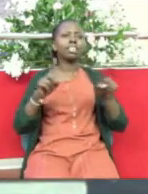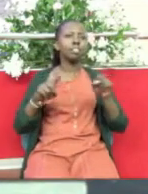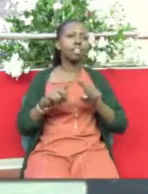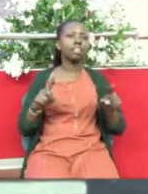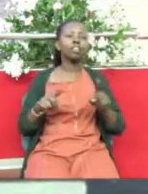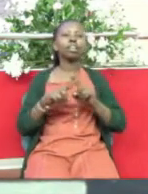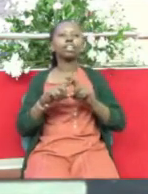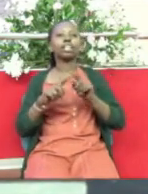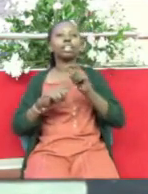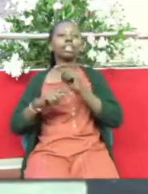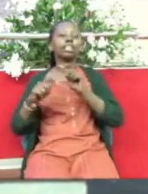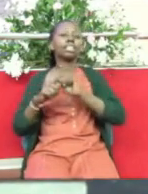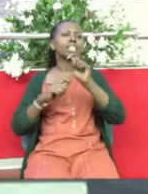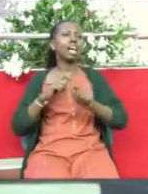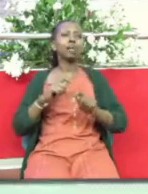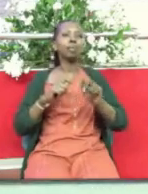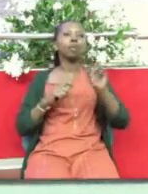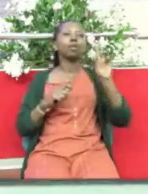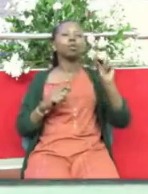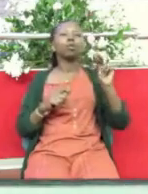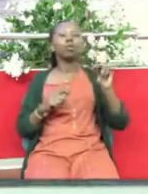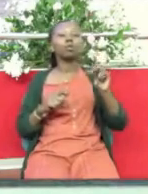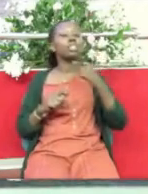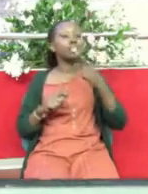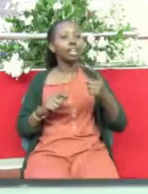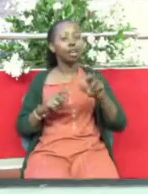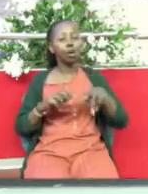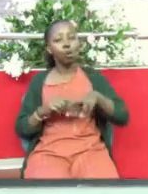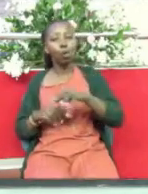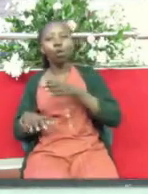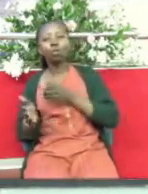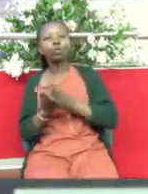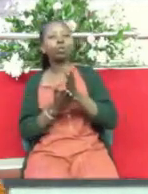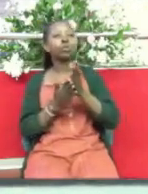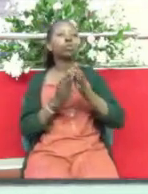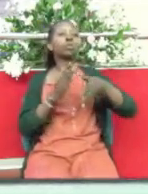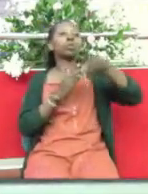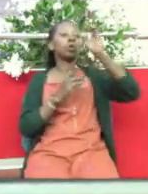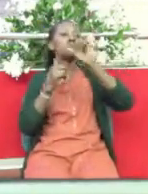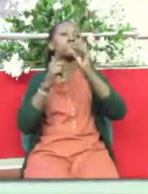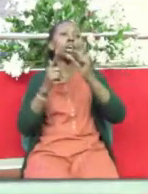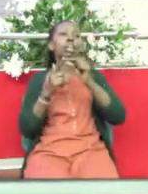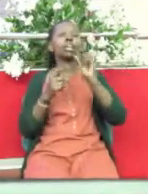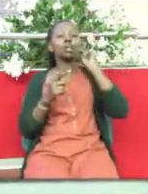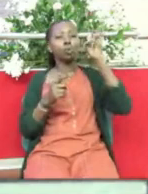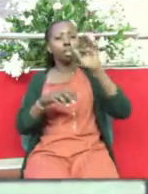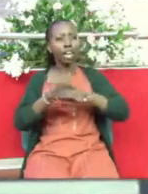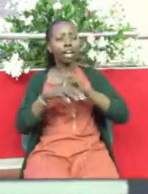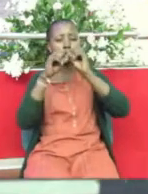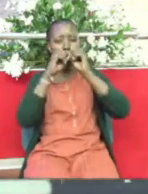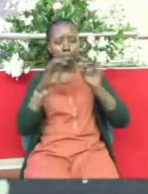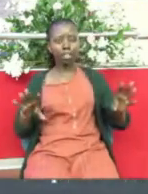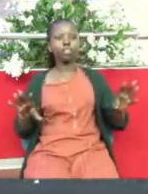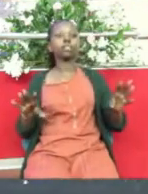right tribe. Walk on the word of God. Tembea juu ya neno la Bwana. And you will be blessed. Na utabarikiwa. Praise the